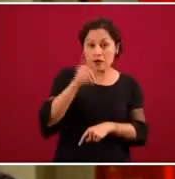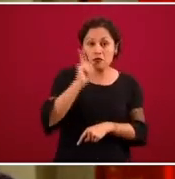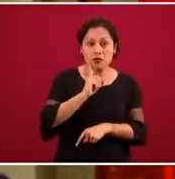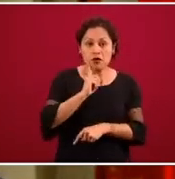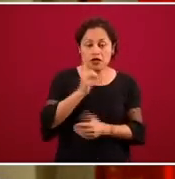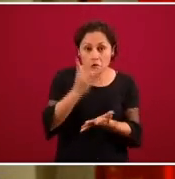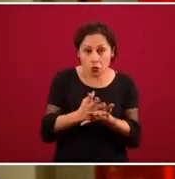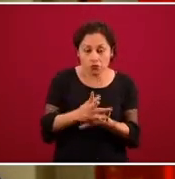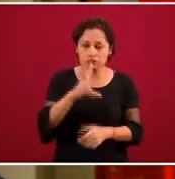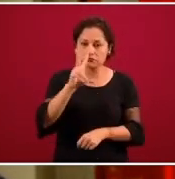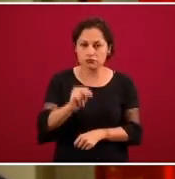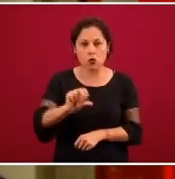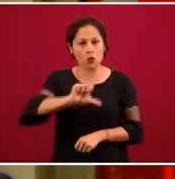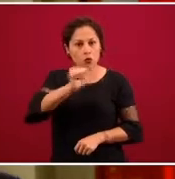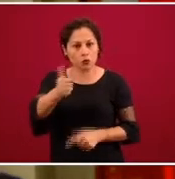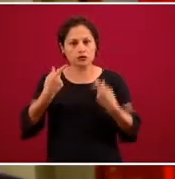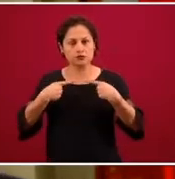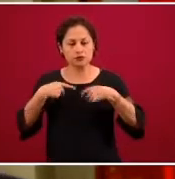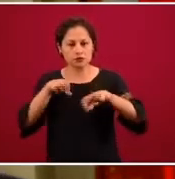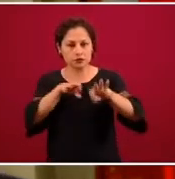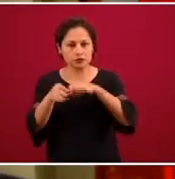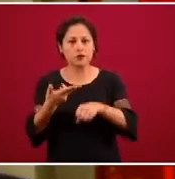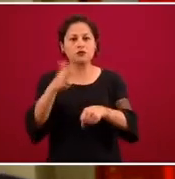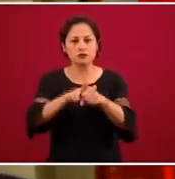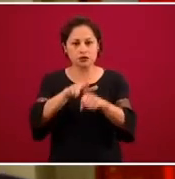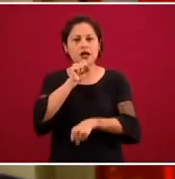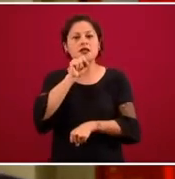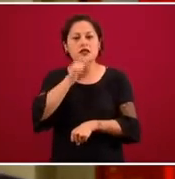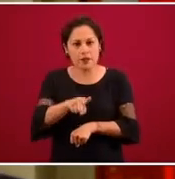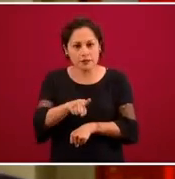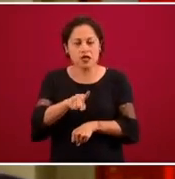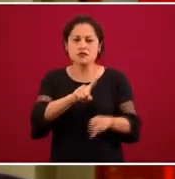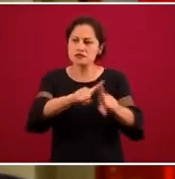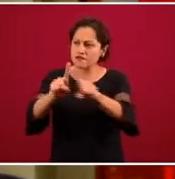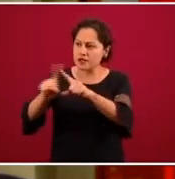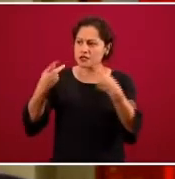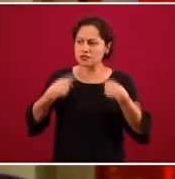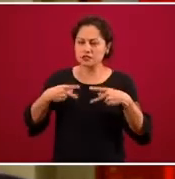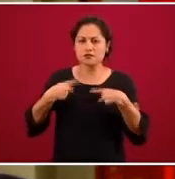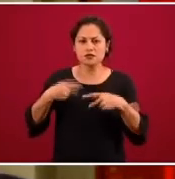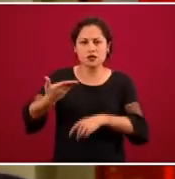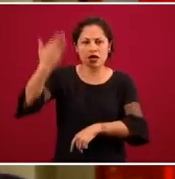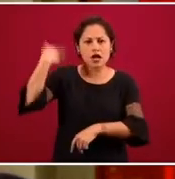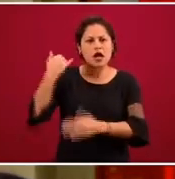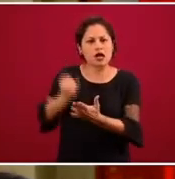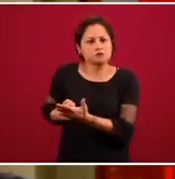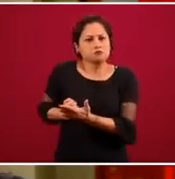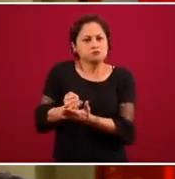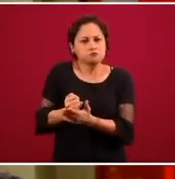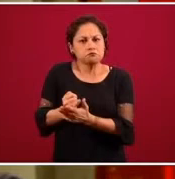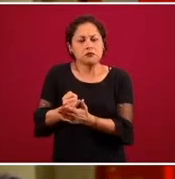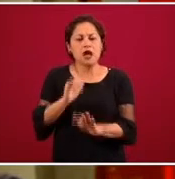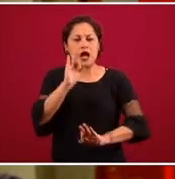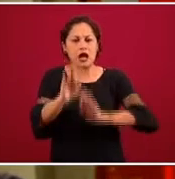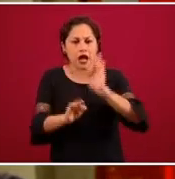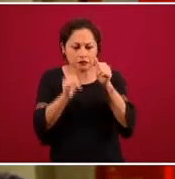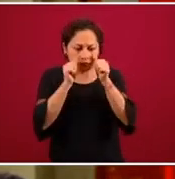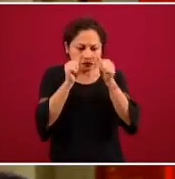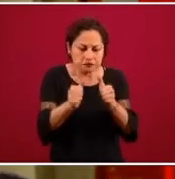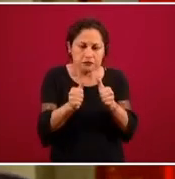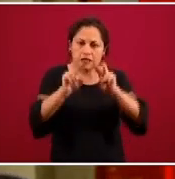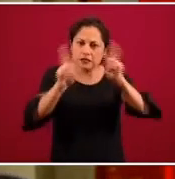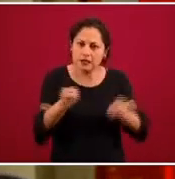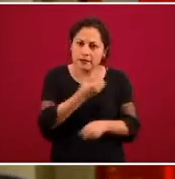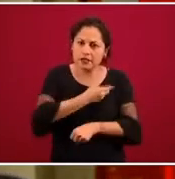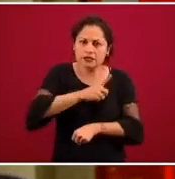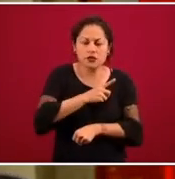professionals. Everyone who has a uniform, everyone who's convinced that helping people is the best